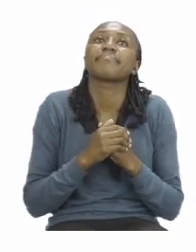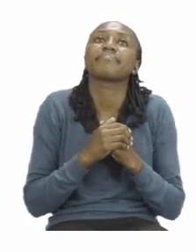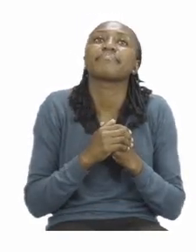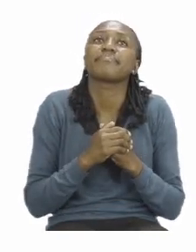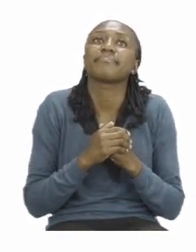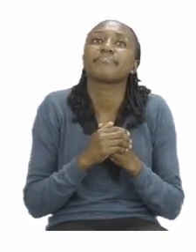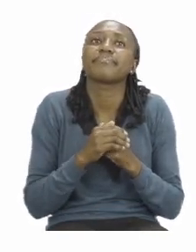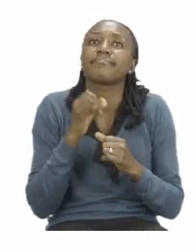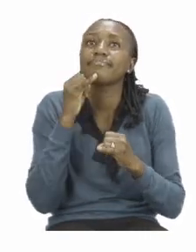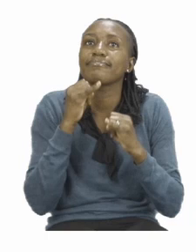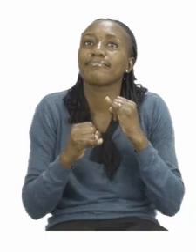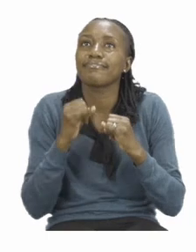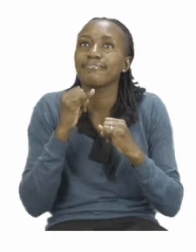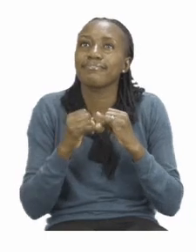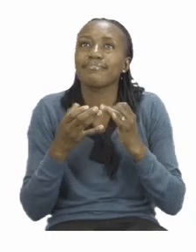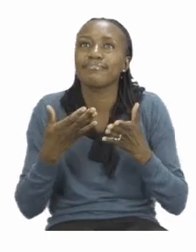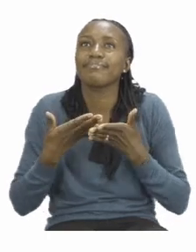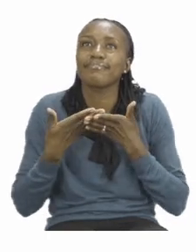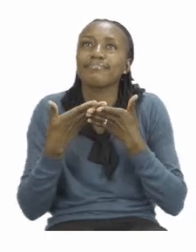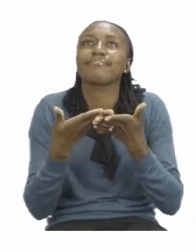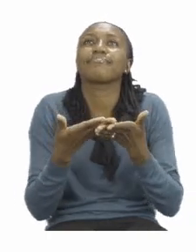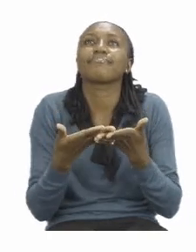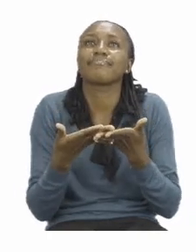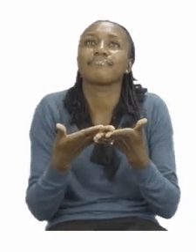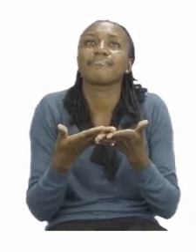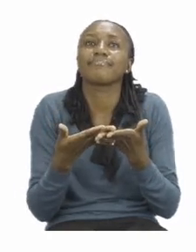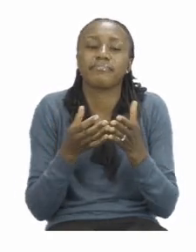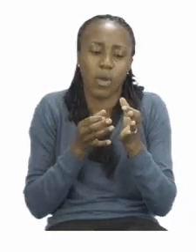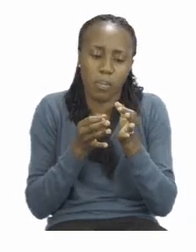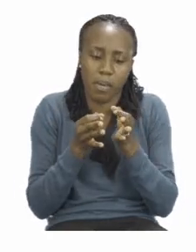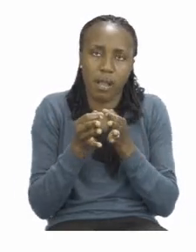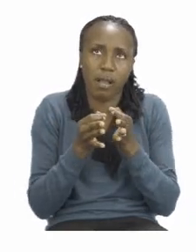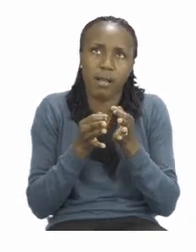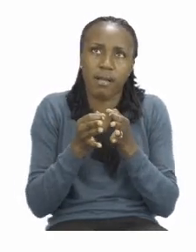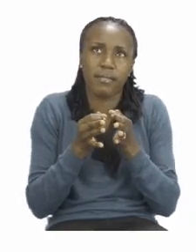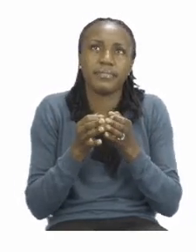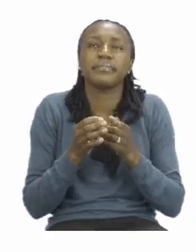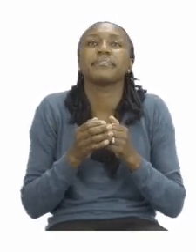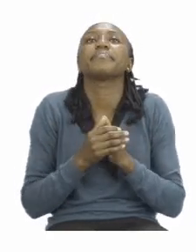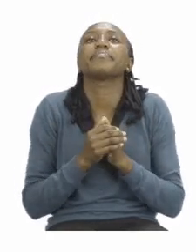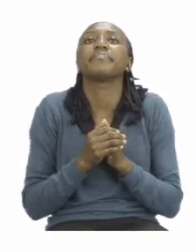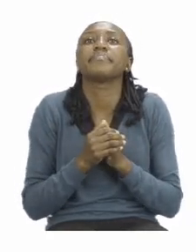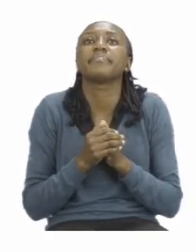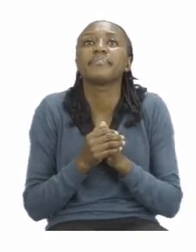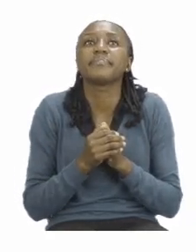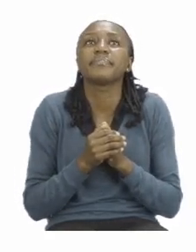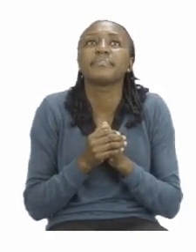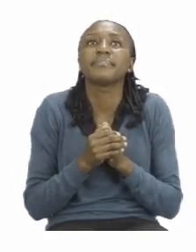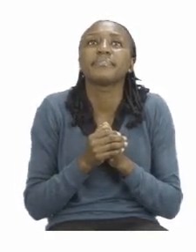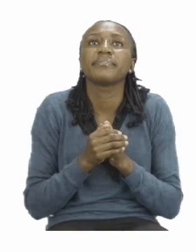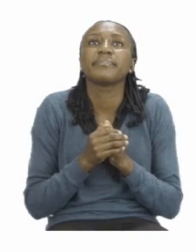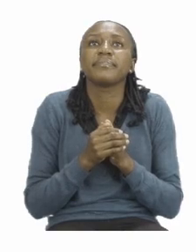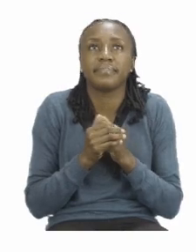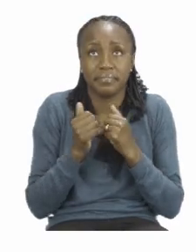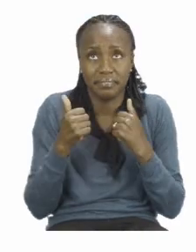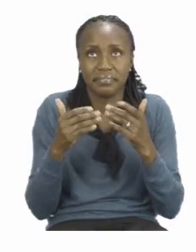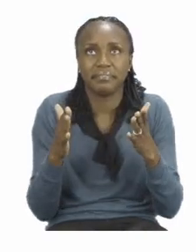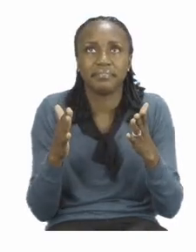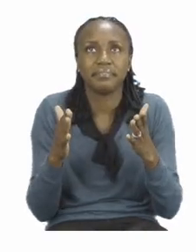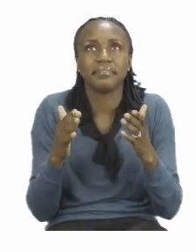the last one together and I'll explain how we got our answer. So let's take a look at the